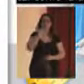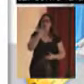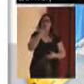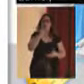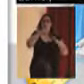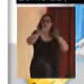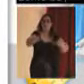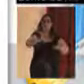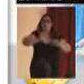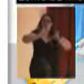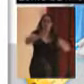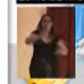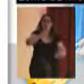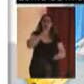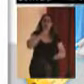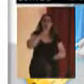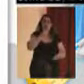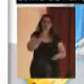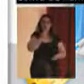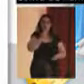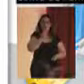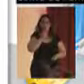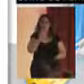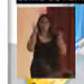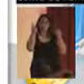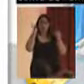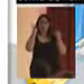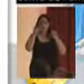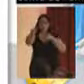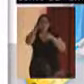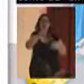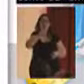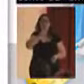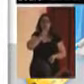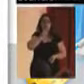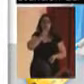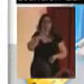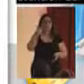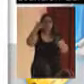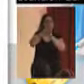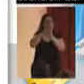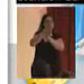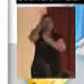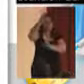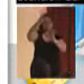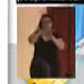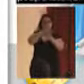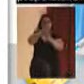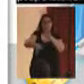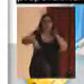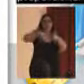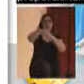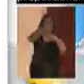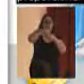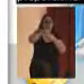we initiate a learning object? How do we break the ice? How do we capture the attention of the student? Well, we have to provide a detailed description right